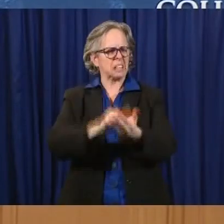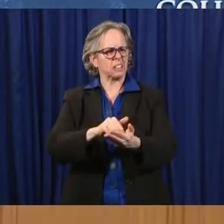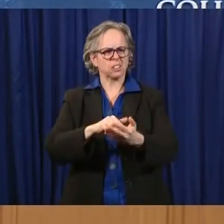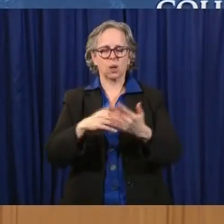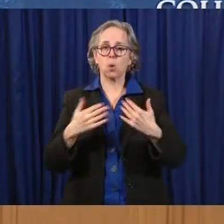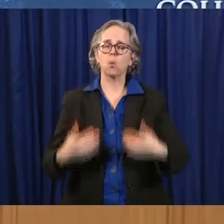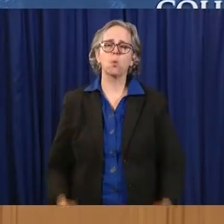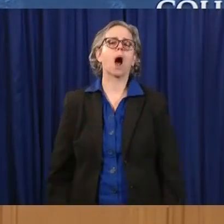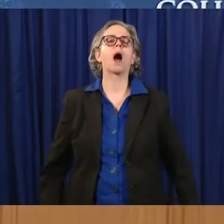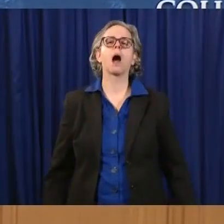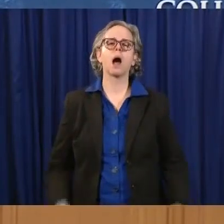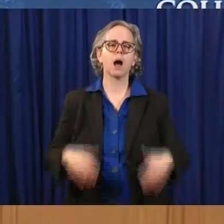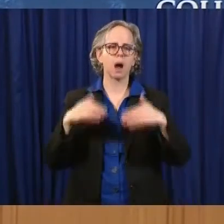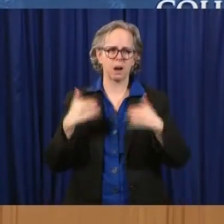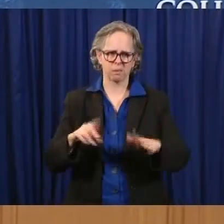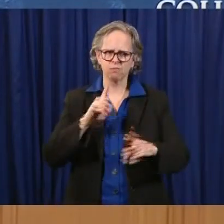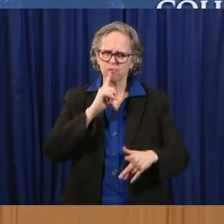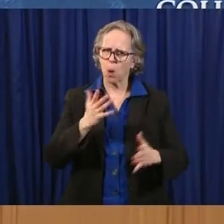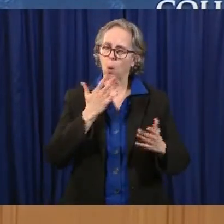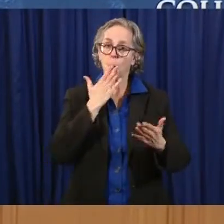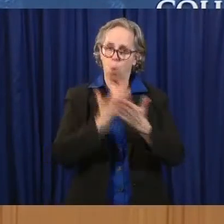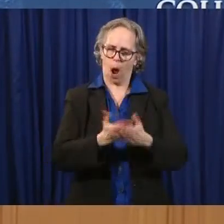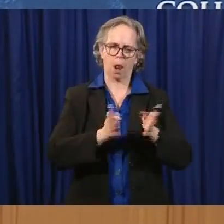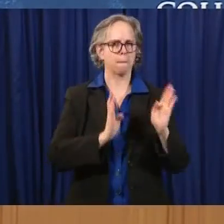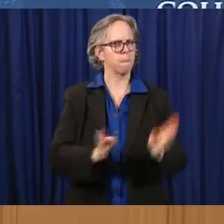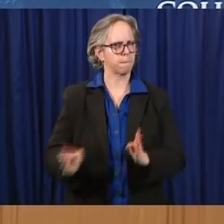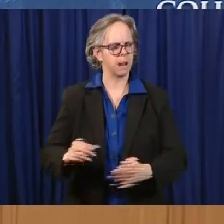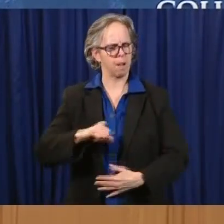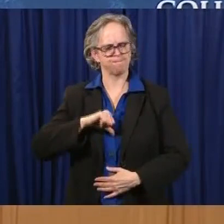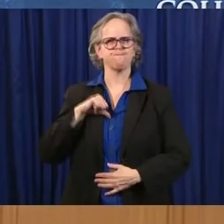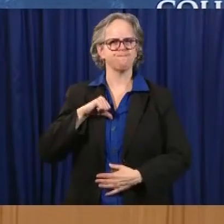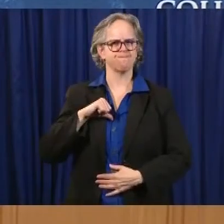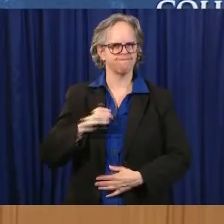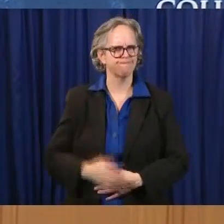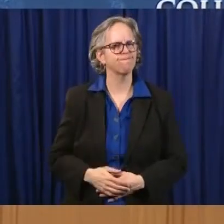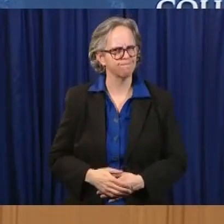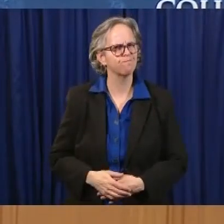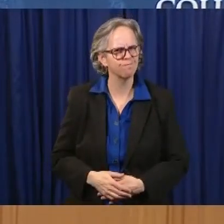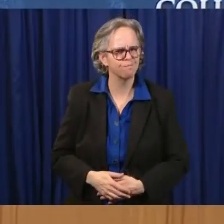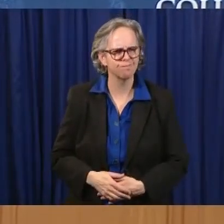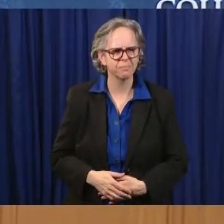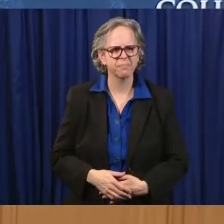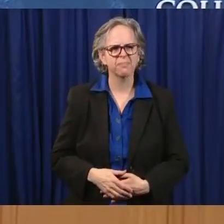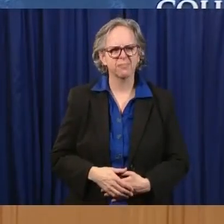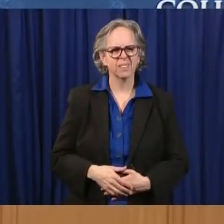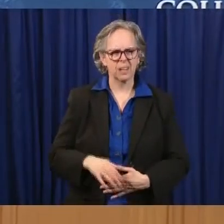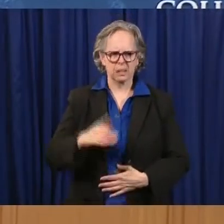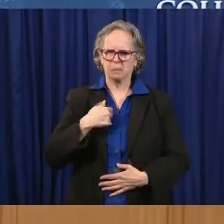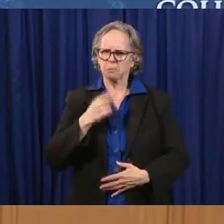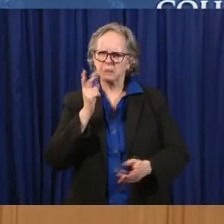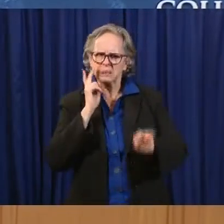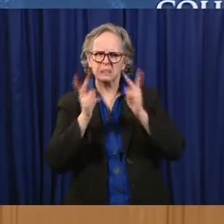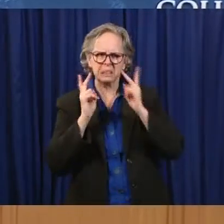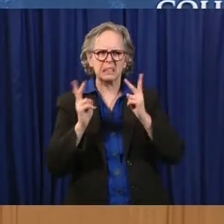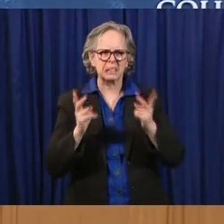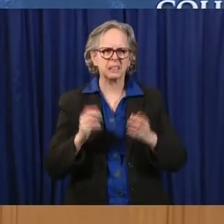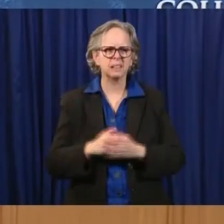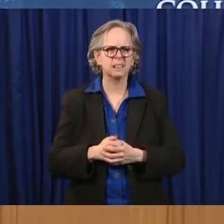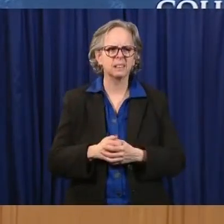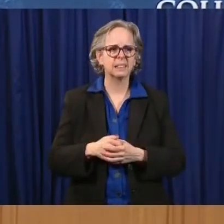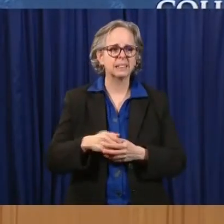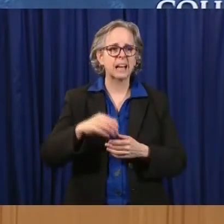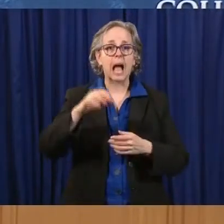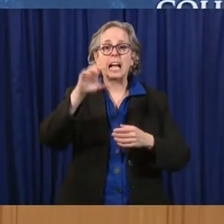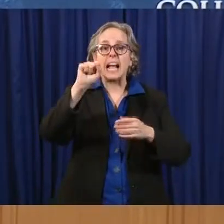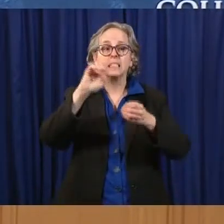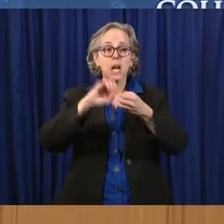well prepared. Based on the proposed number of cases being much lower than originally anticipated